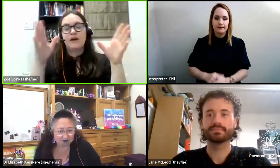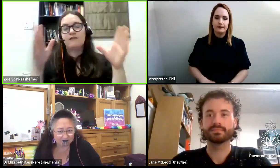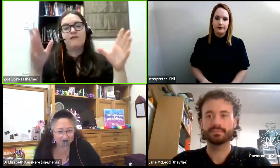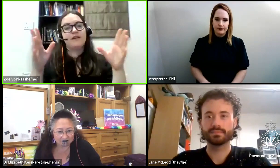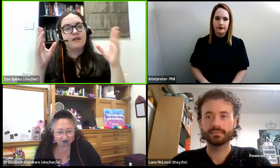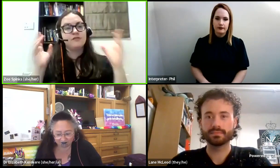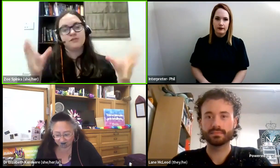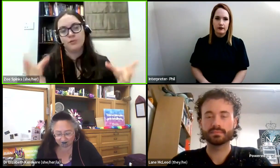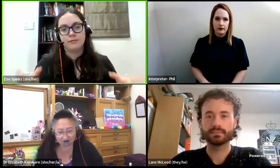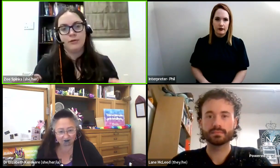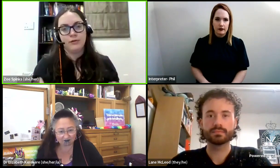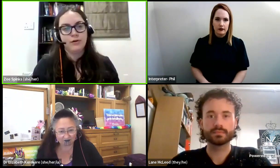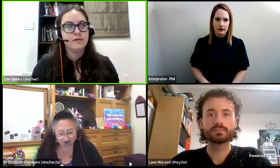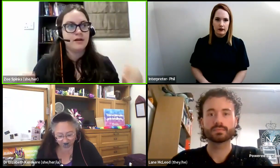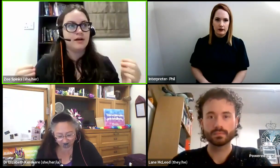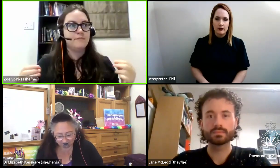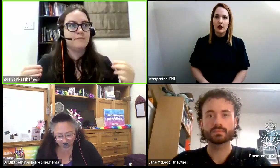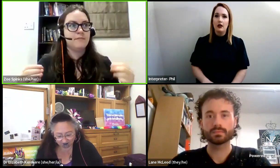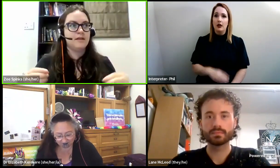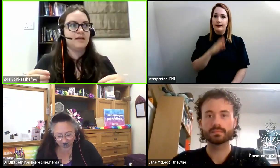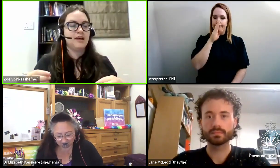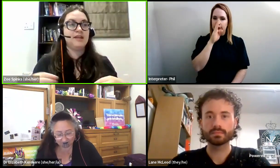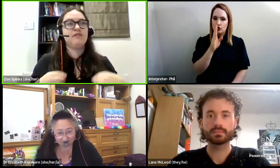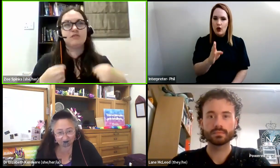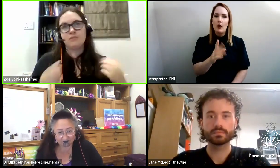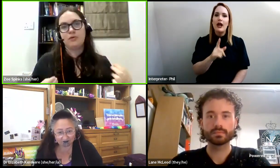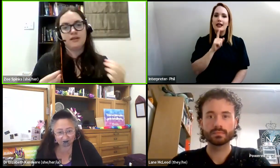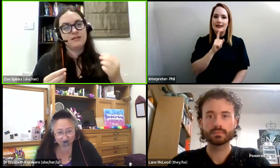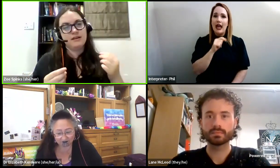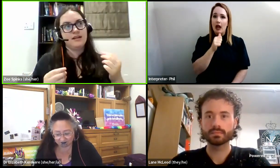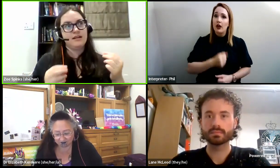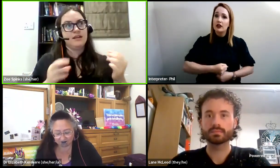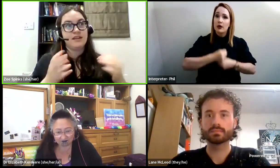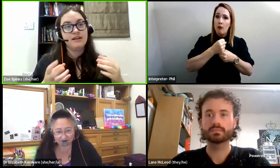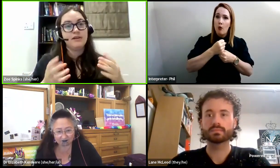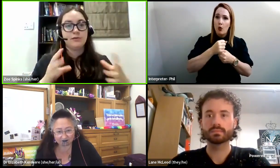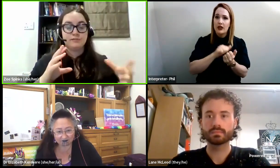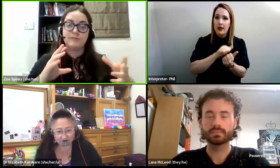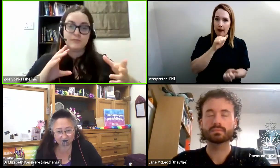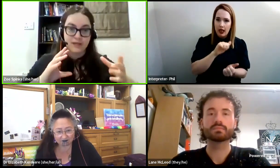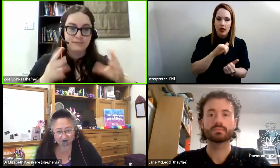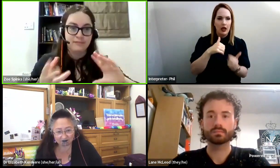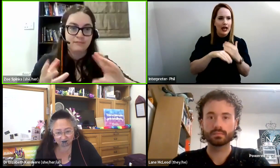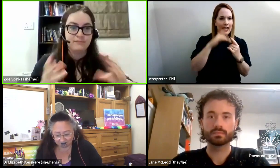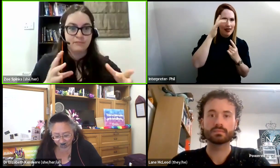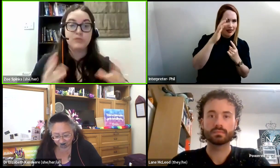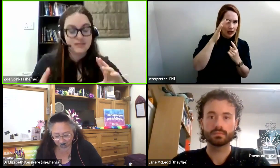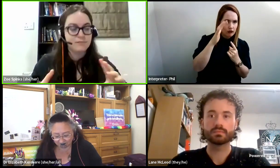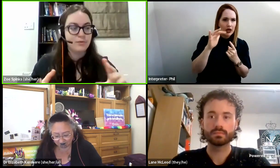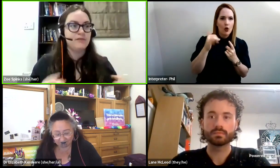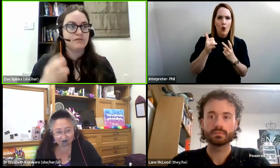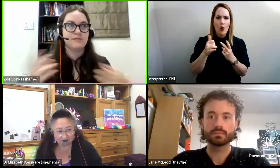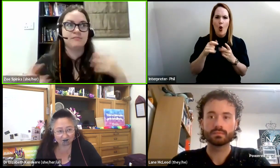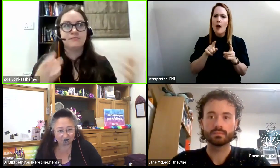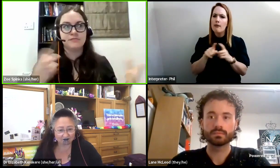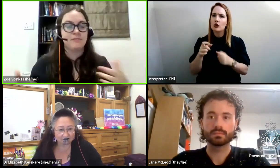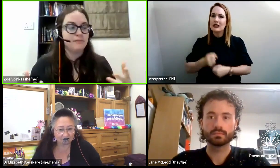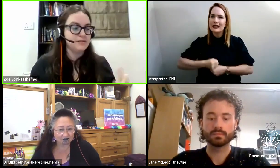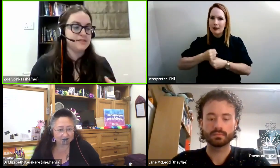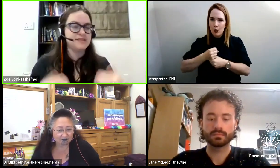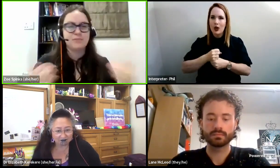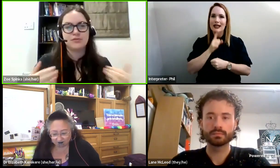up front if you support the bill or not. Even if you support it in theory or in mostly support it with